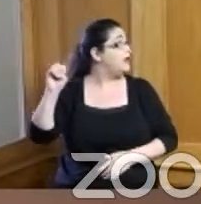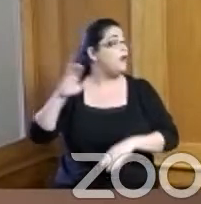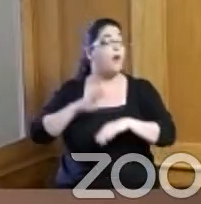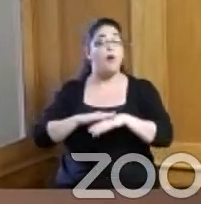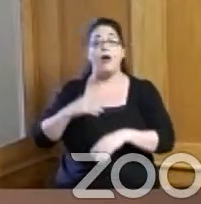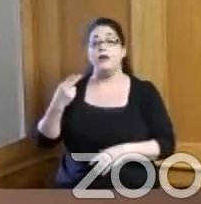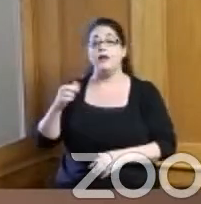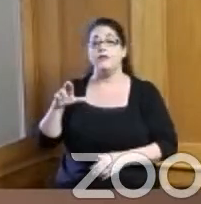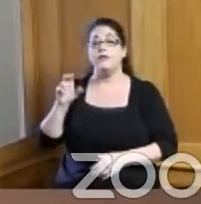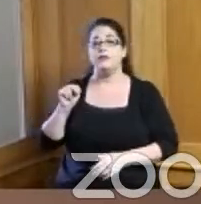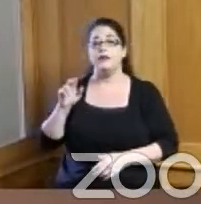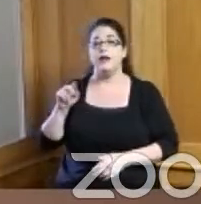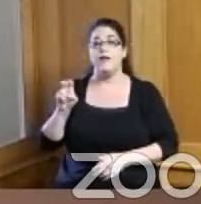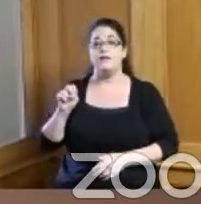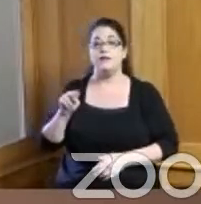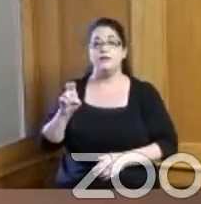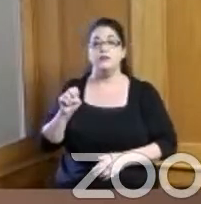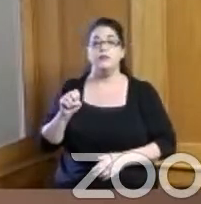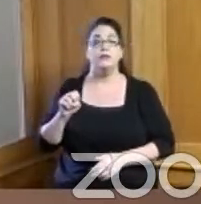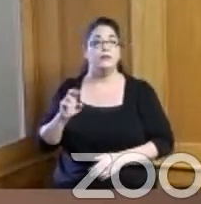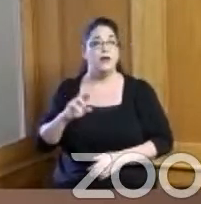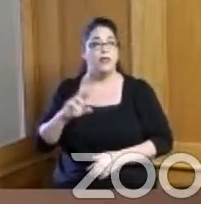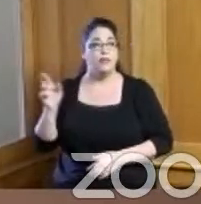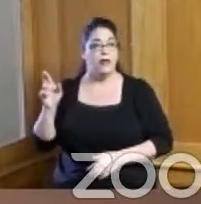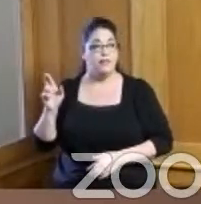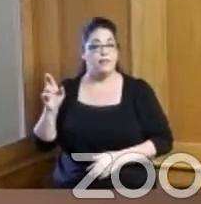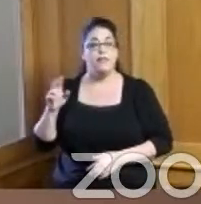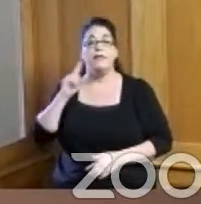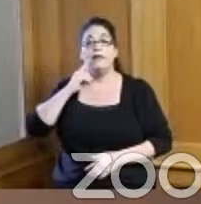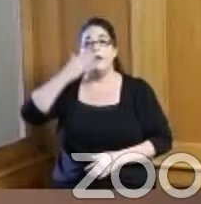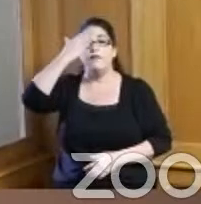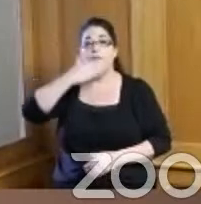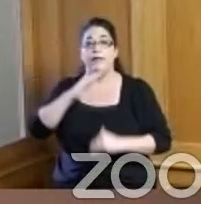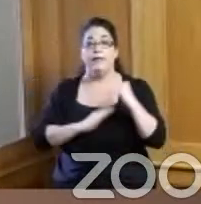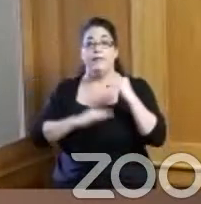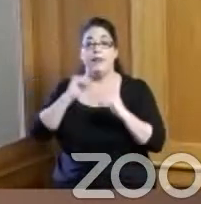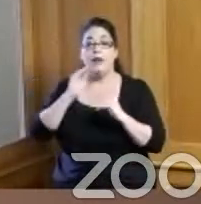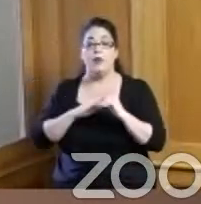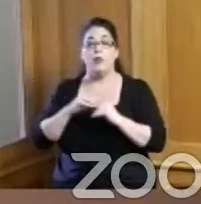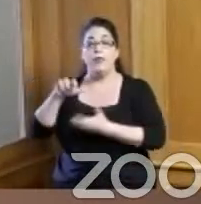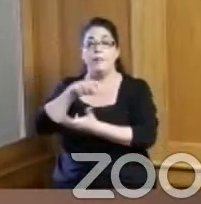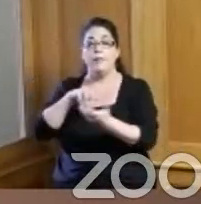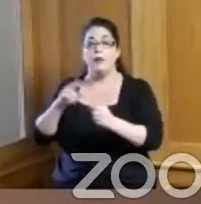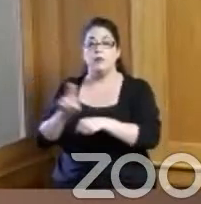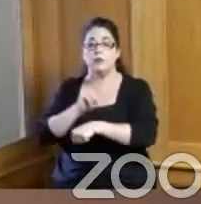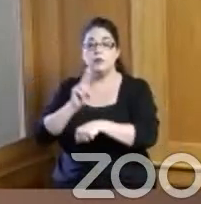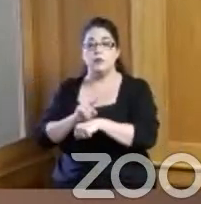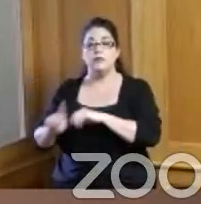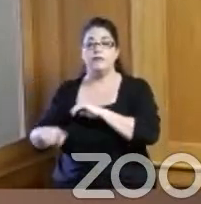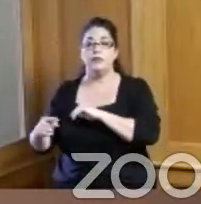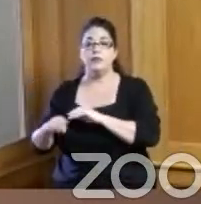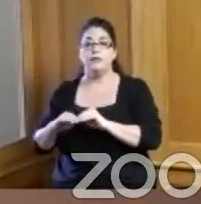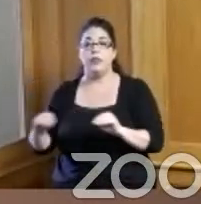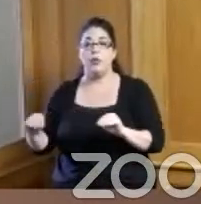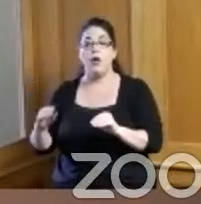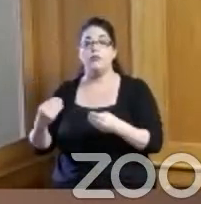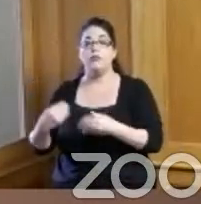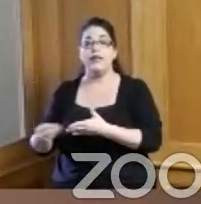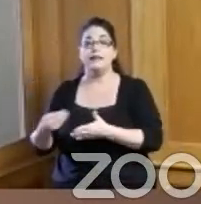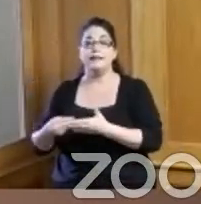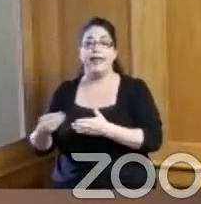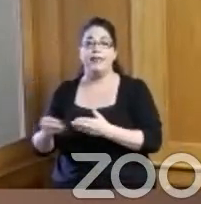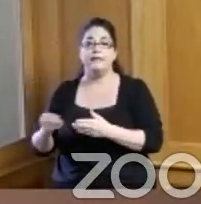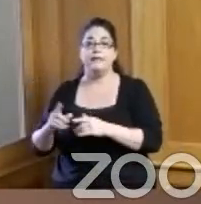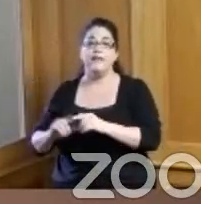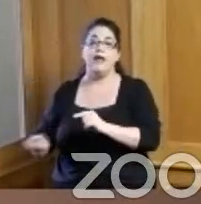Avenue. Harrison Avenue is the large road to the right. The front building would be the mixed use with retail on the first floor and apartments above. The